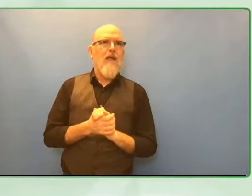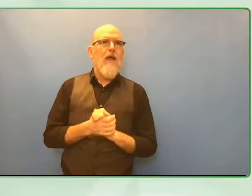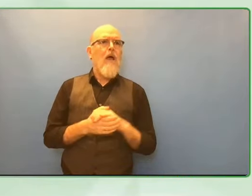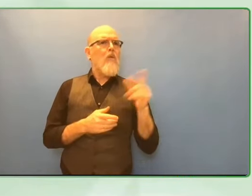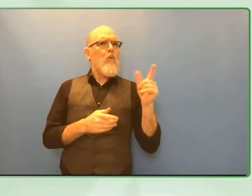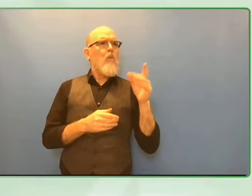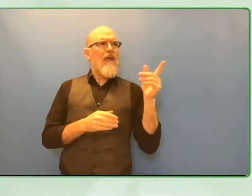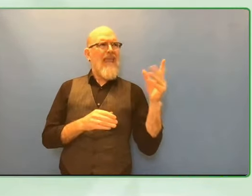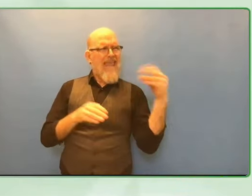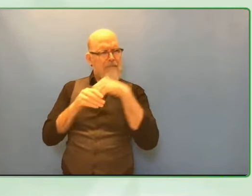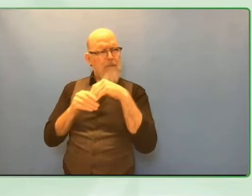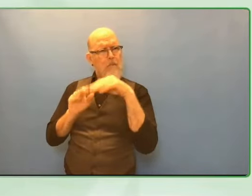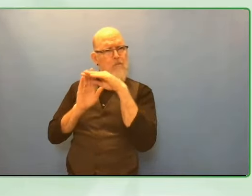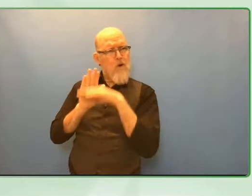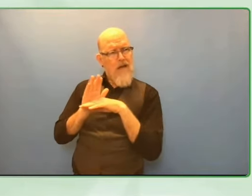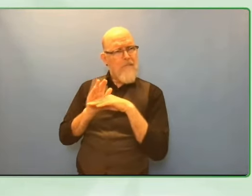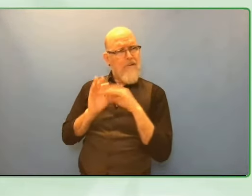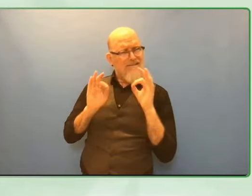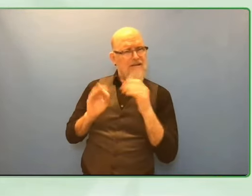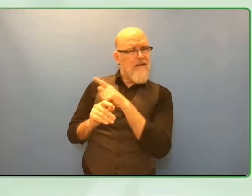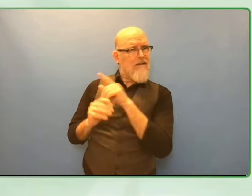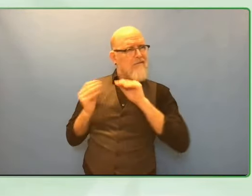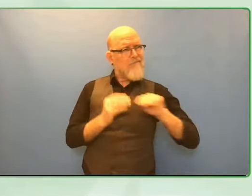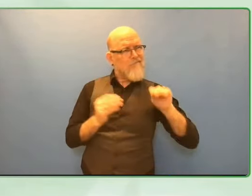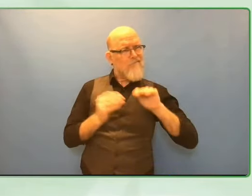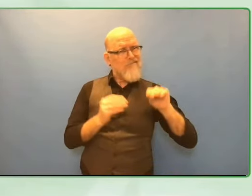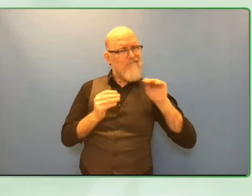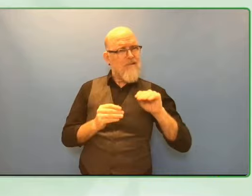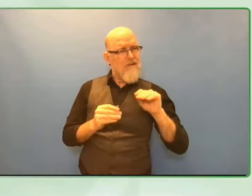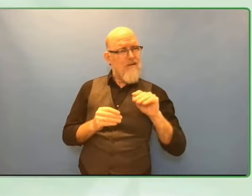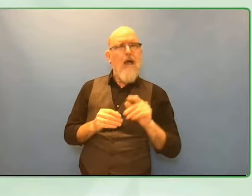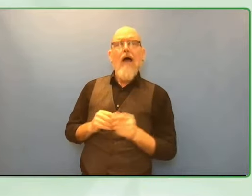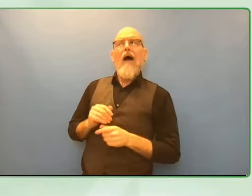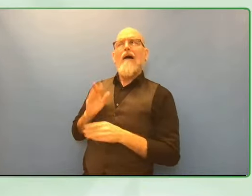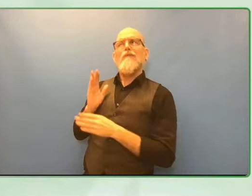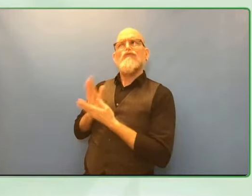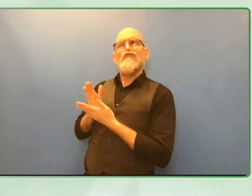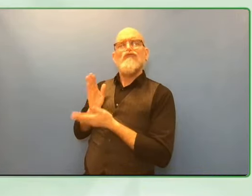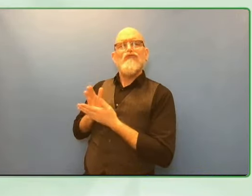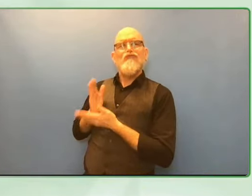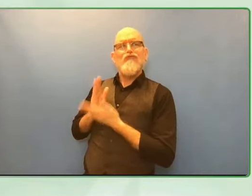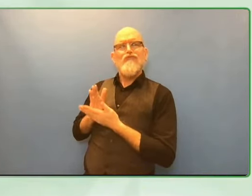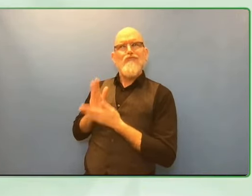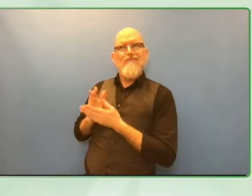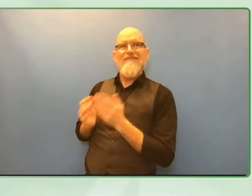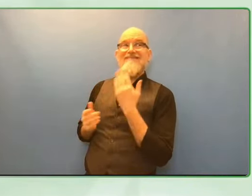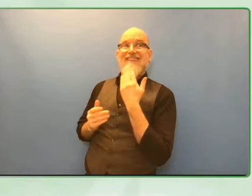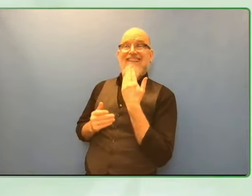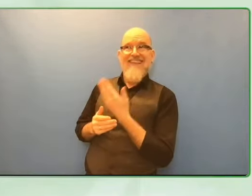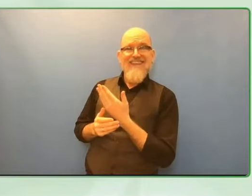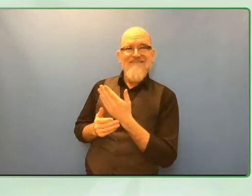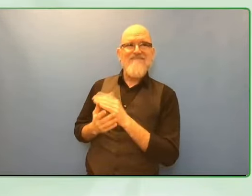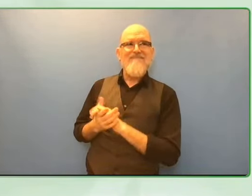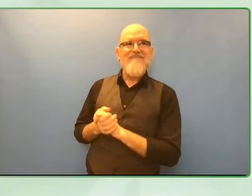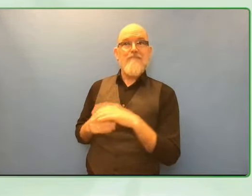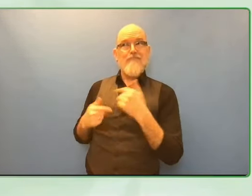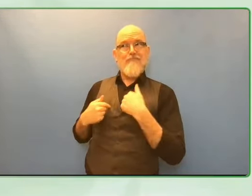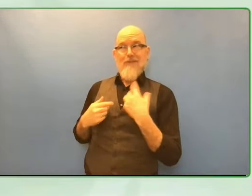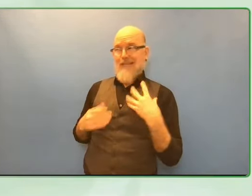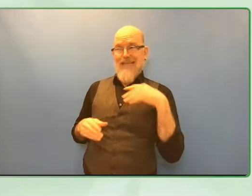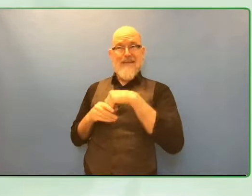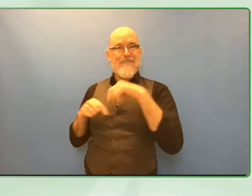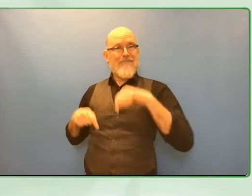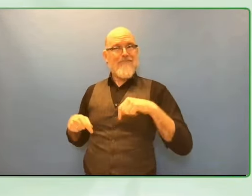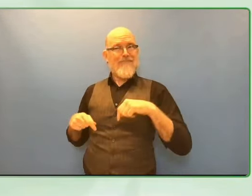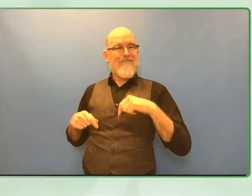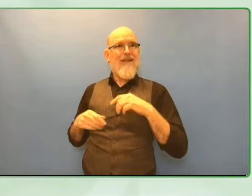it? First, also thank you very much for this invitation, Tom. It is very important for me to speak